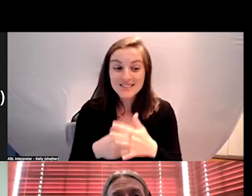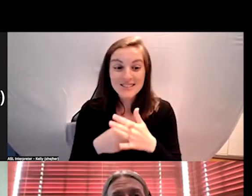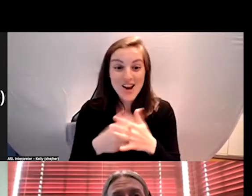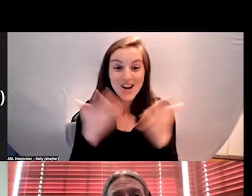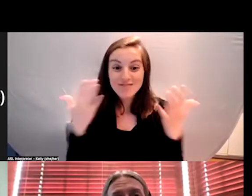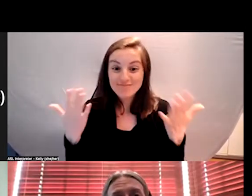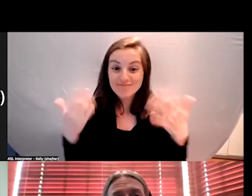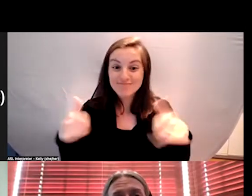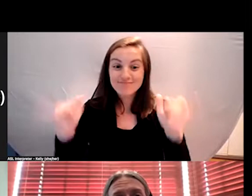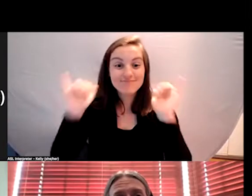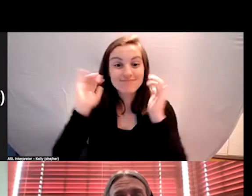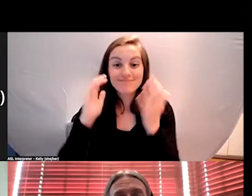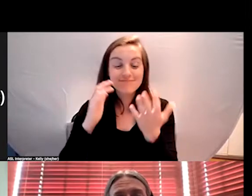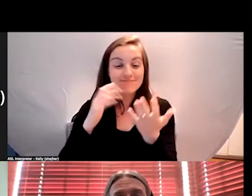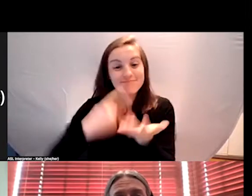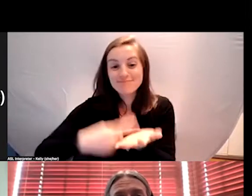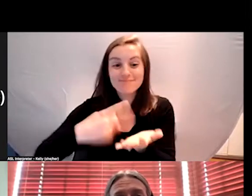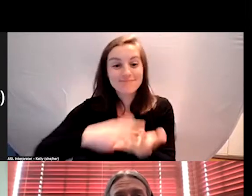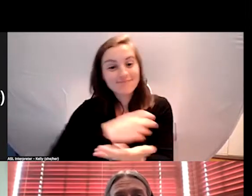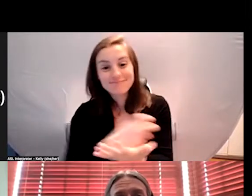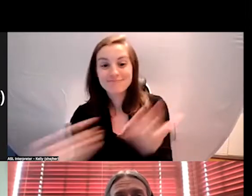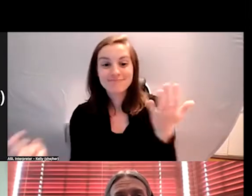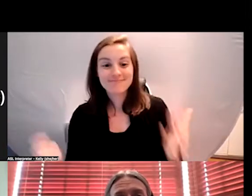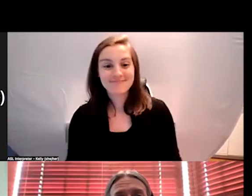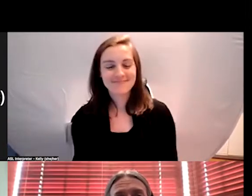it. Thank you.